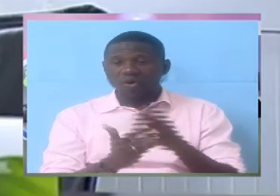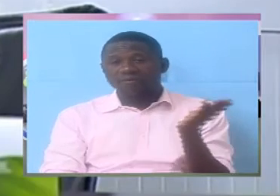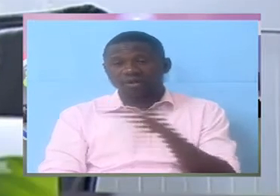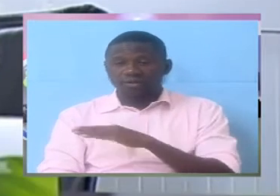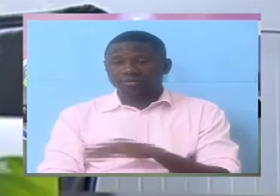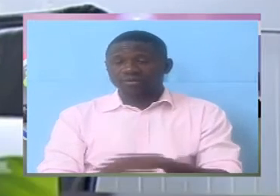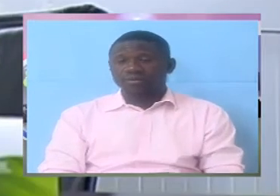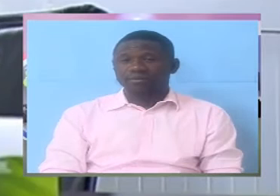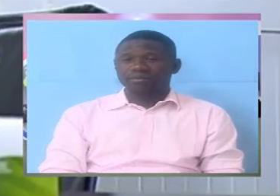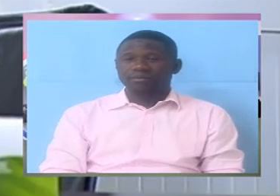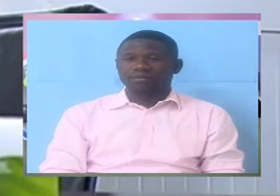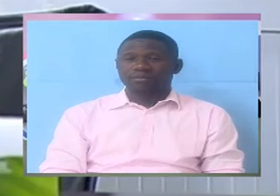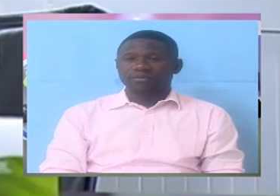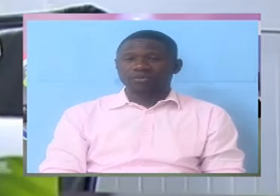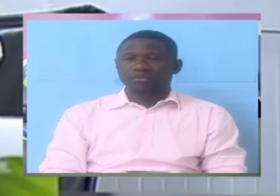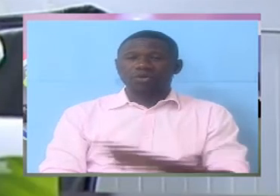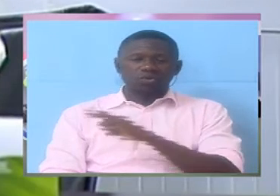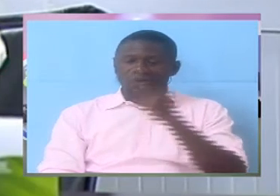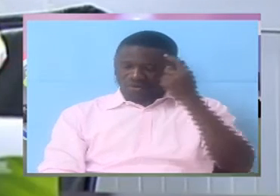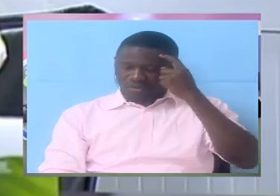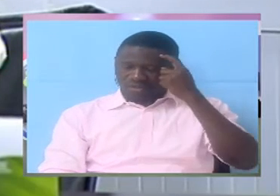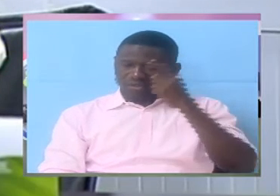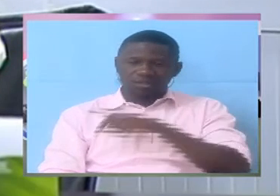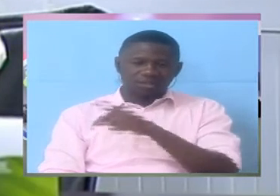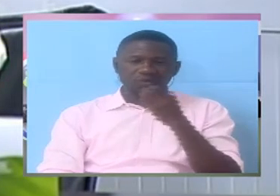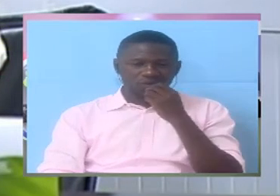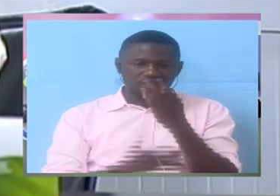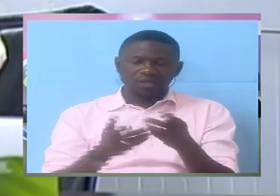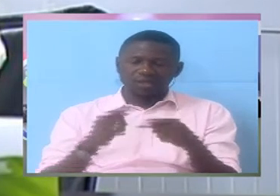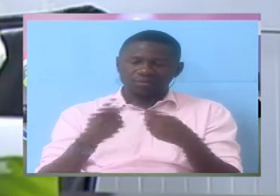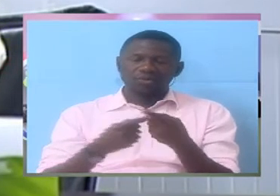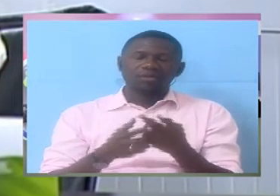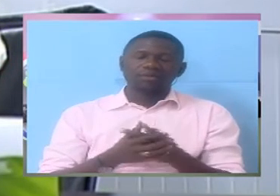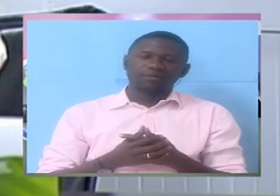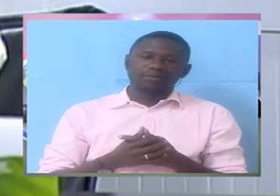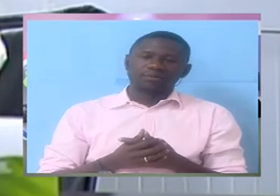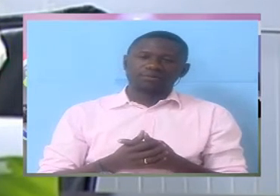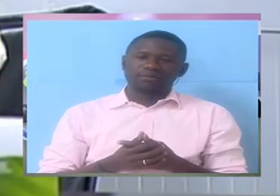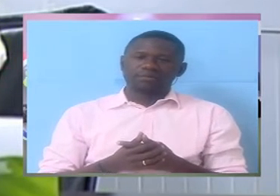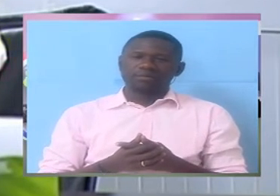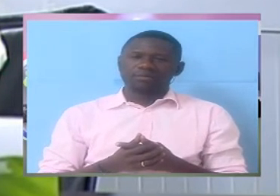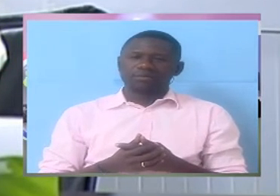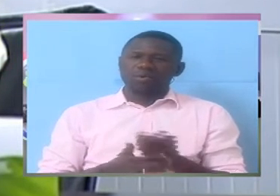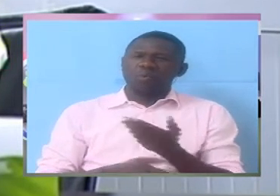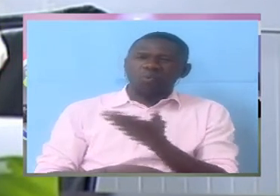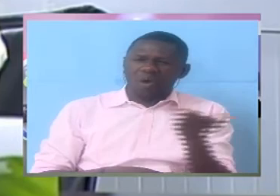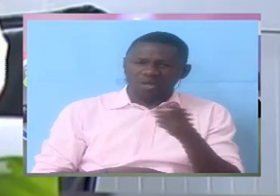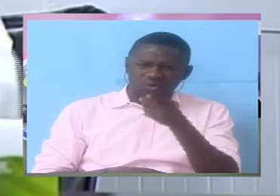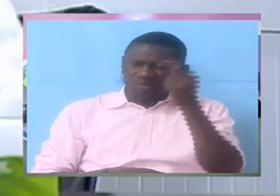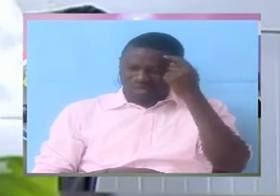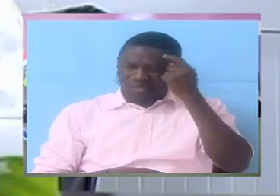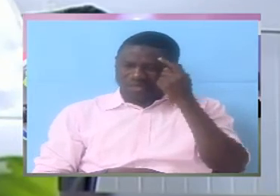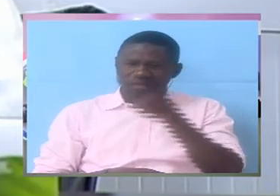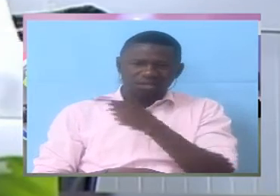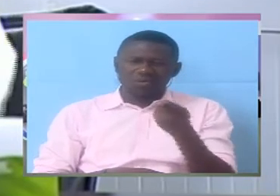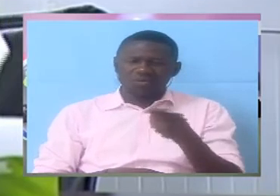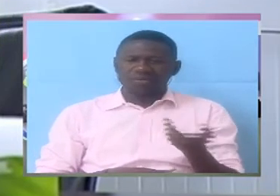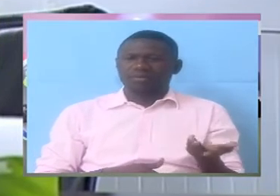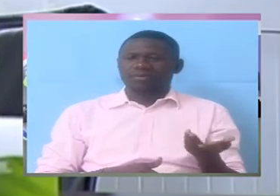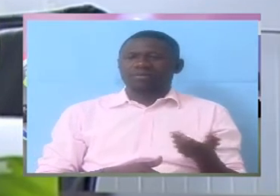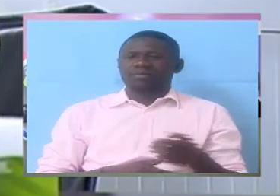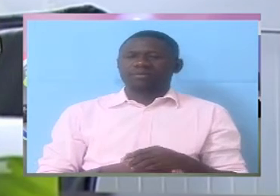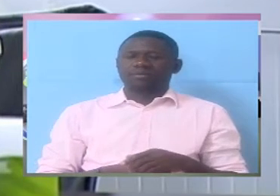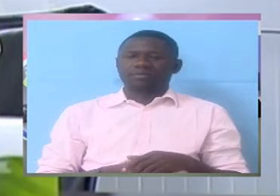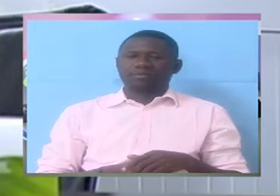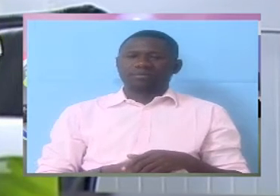No, I don't think they will say that. Why do you think so? No, we were all present when